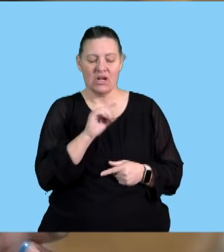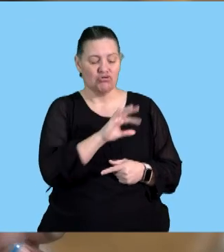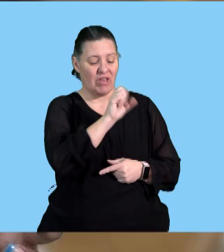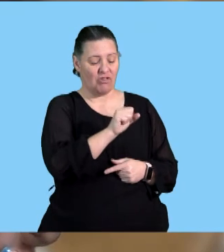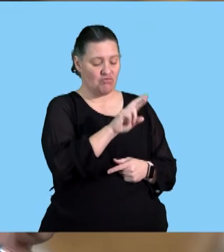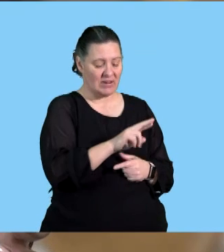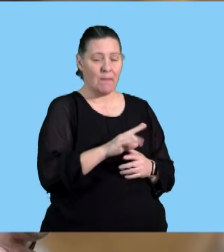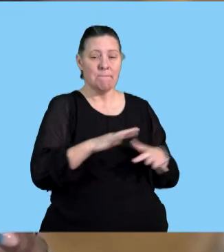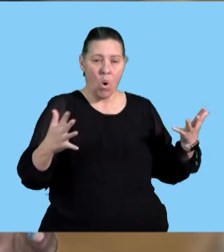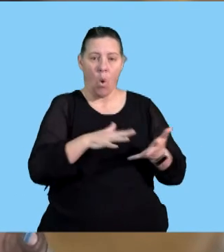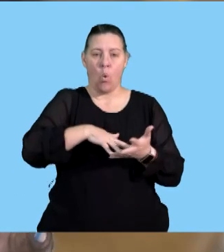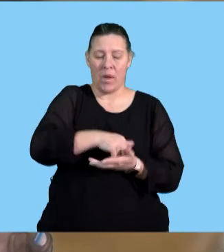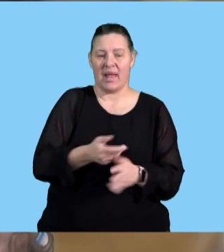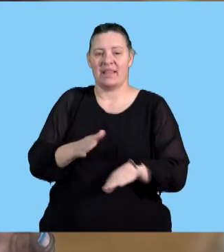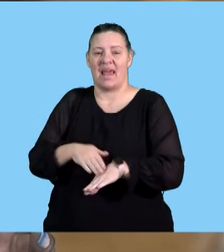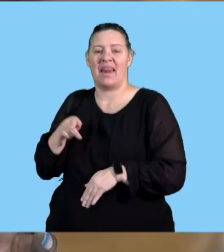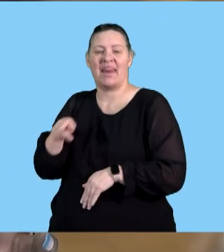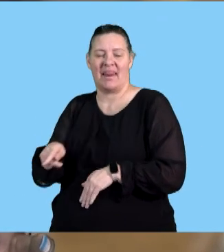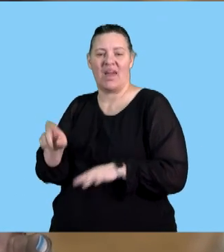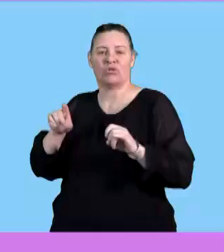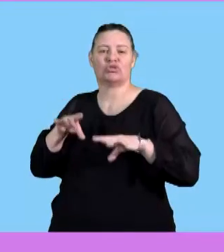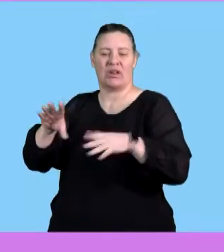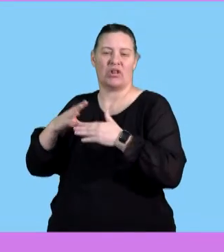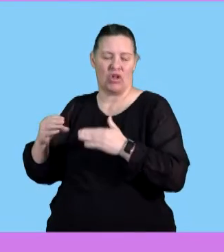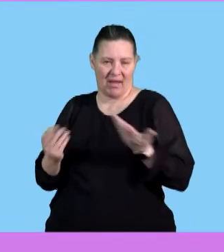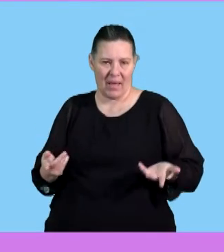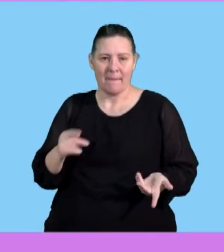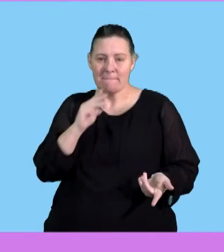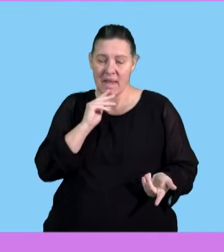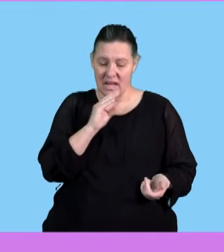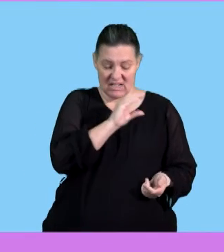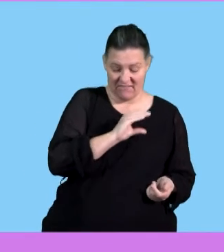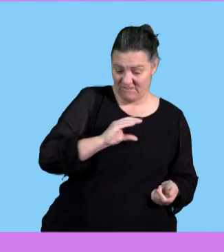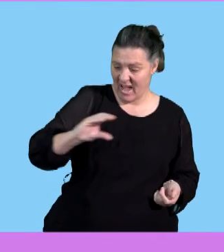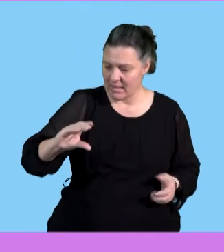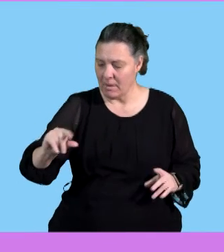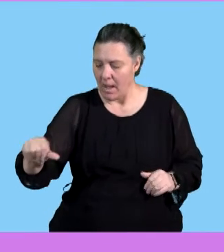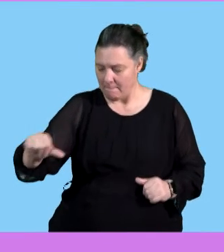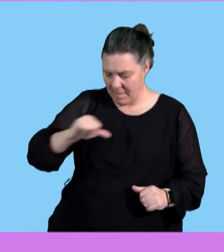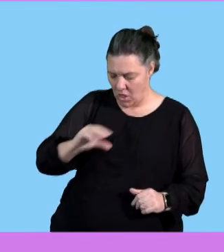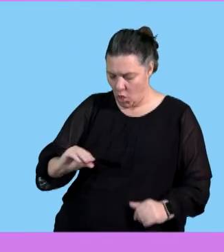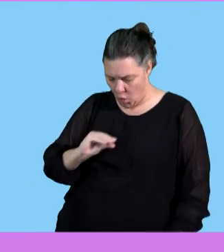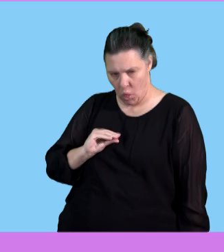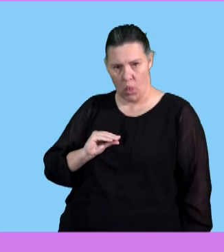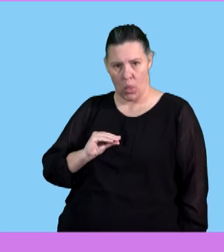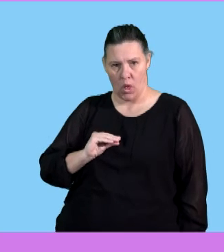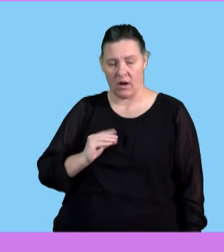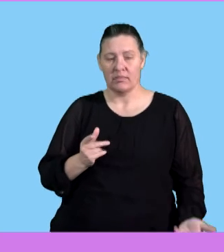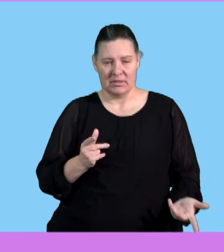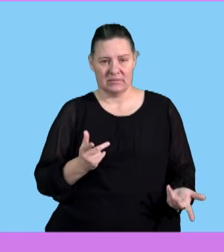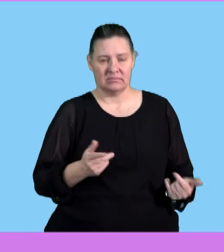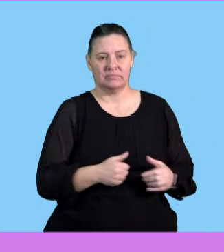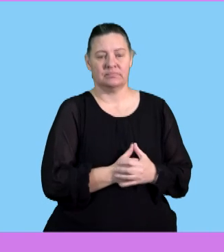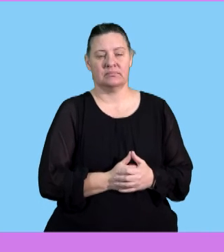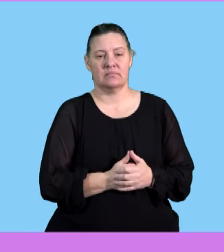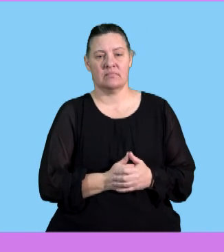it is weaker. You will have less returns, you will have less buying power. If you are working